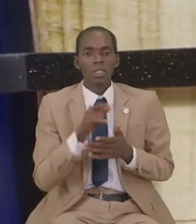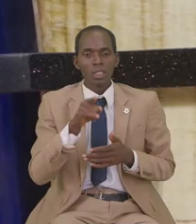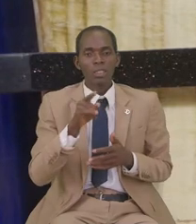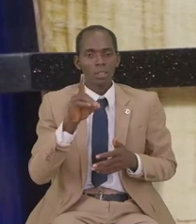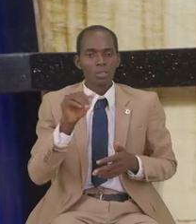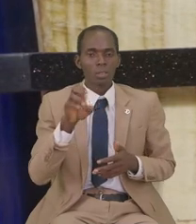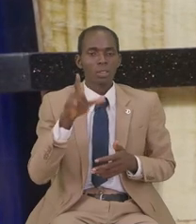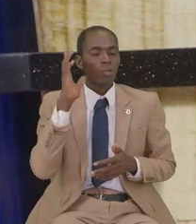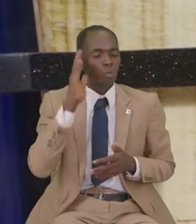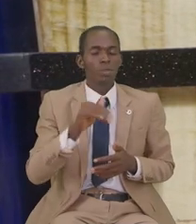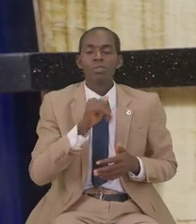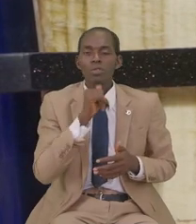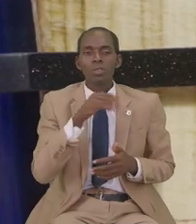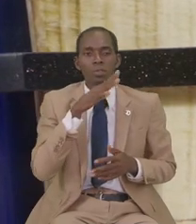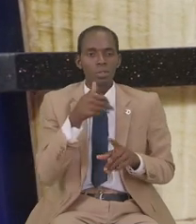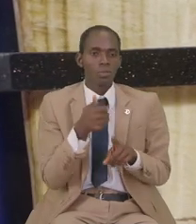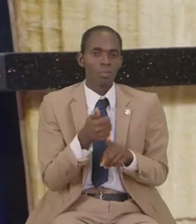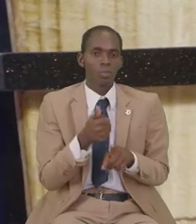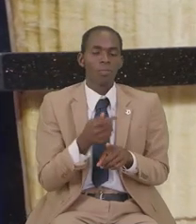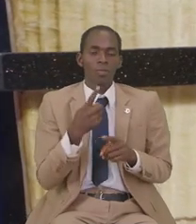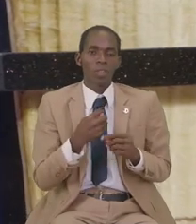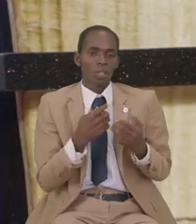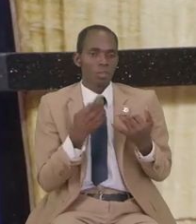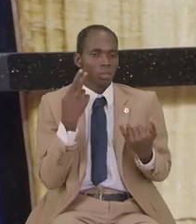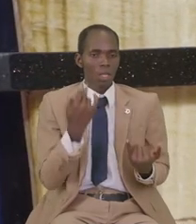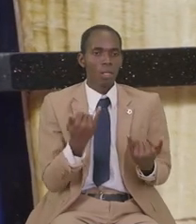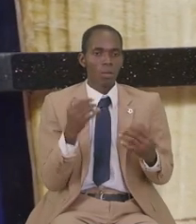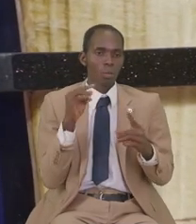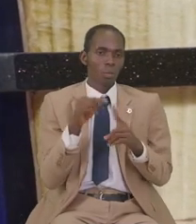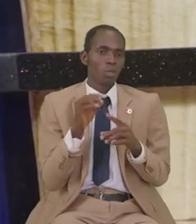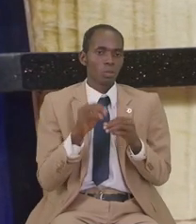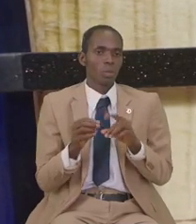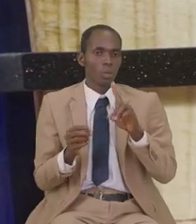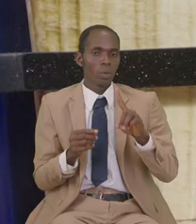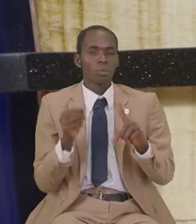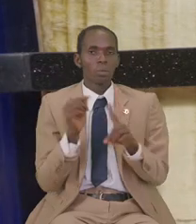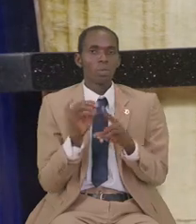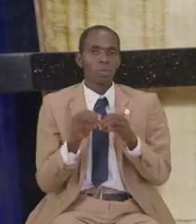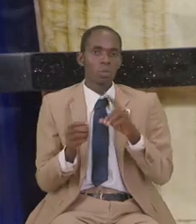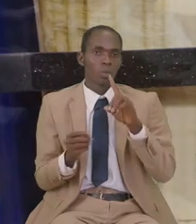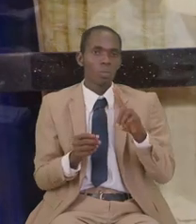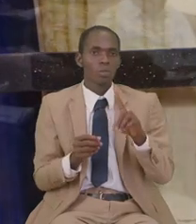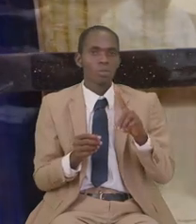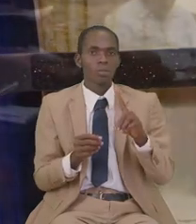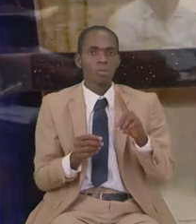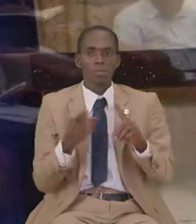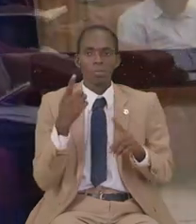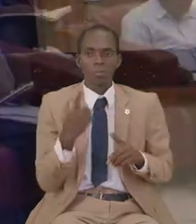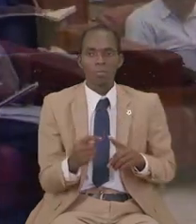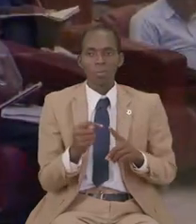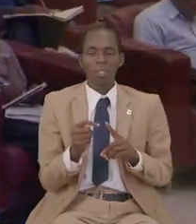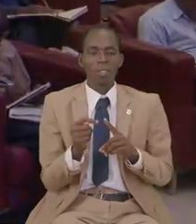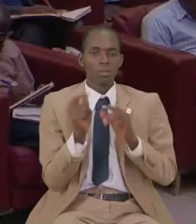conviction with purposeful purity. Let's come to number one. Number one, we're looking at the captivity